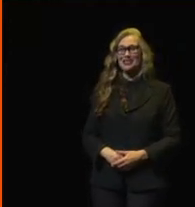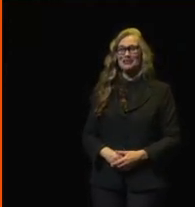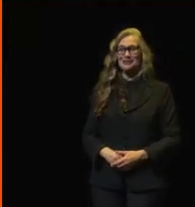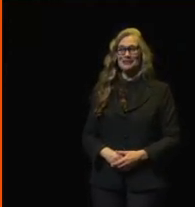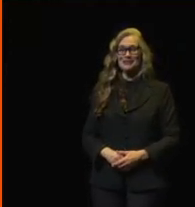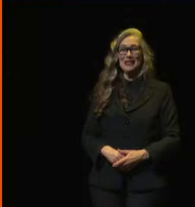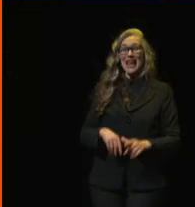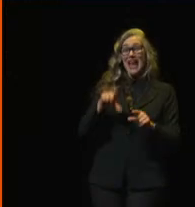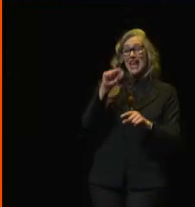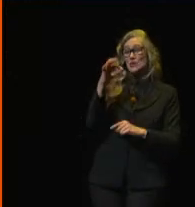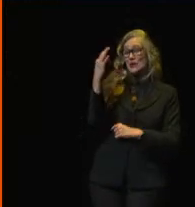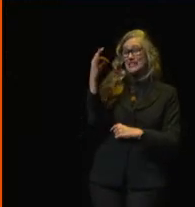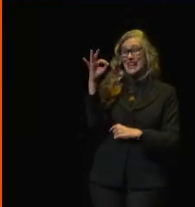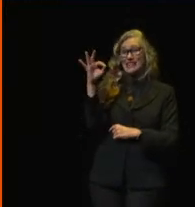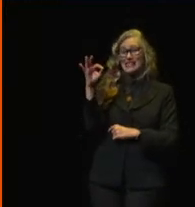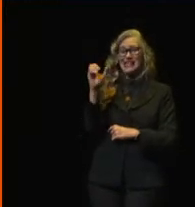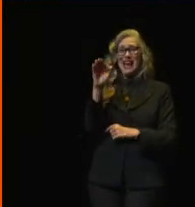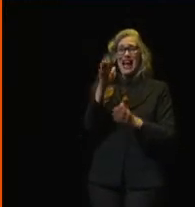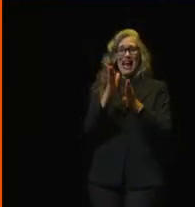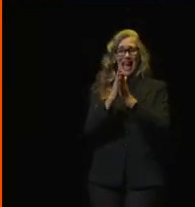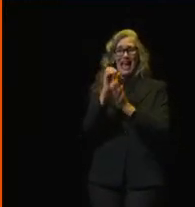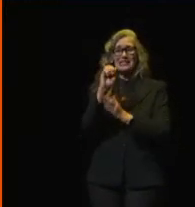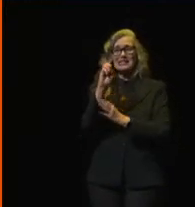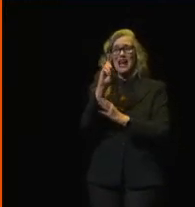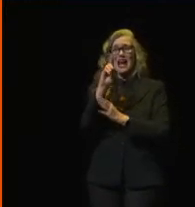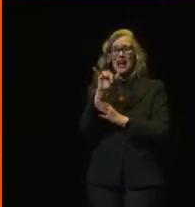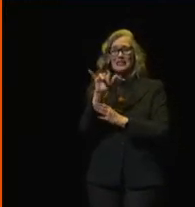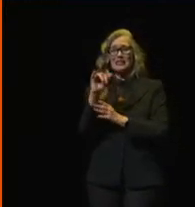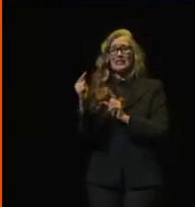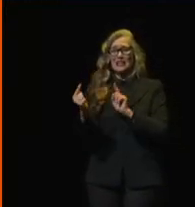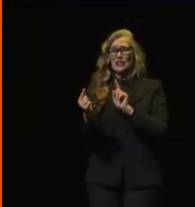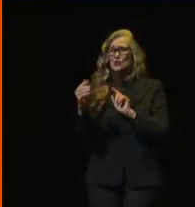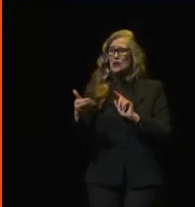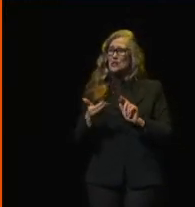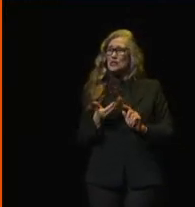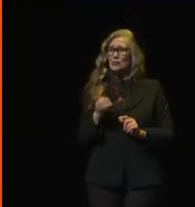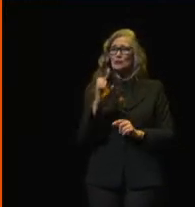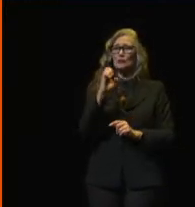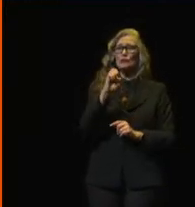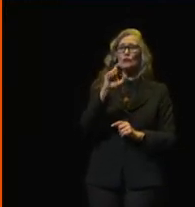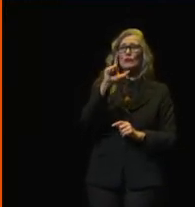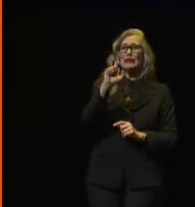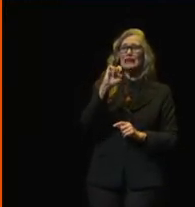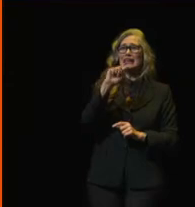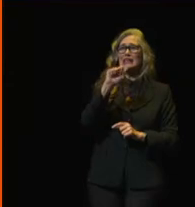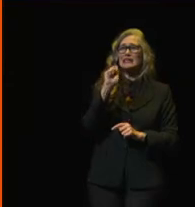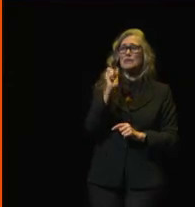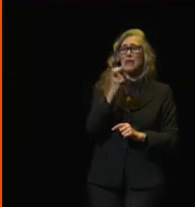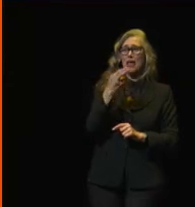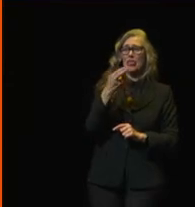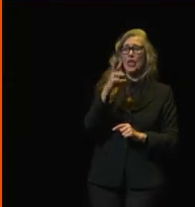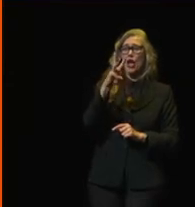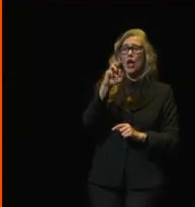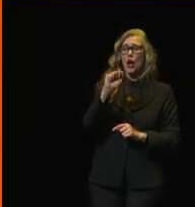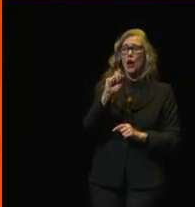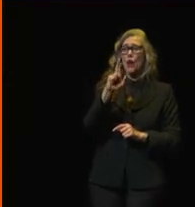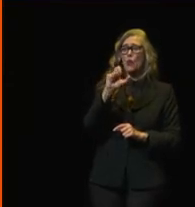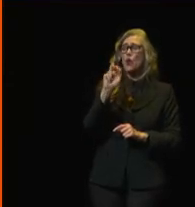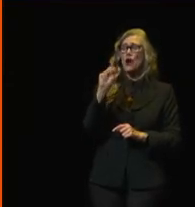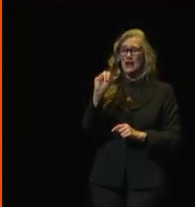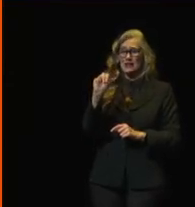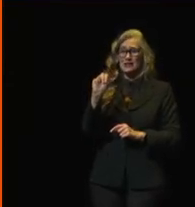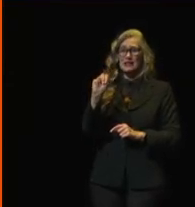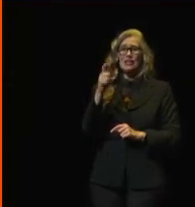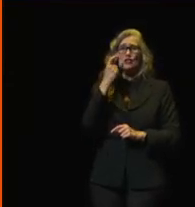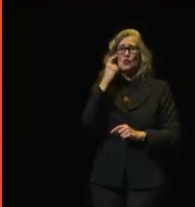And in 2019, I asked Ady to introduce me to Elizabeth Warren. They had become close through Ady's work and recognized a kindred spirit.